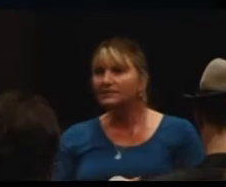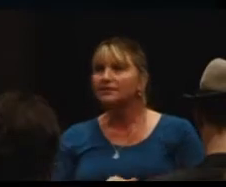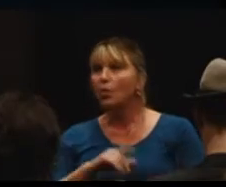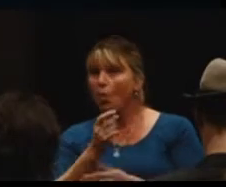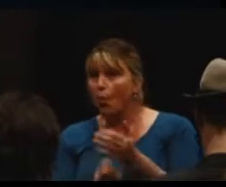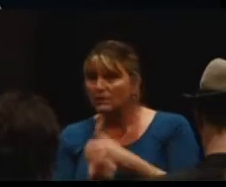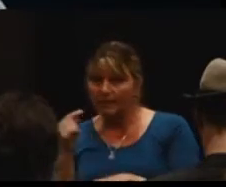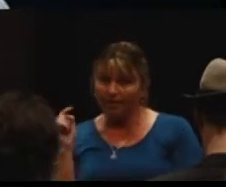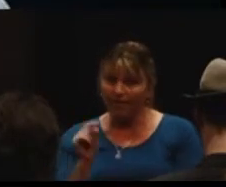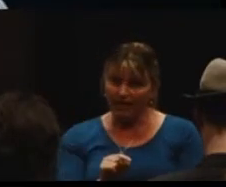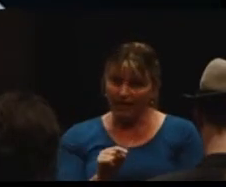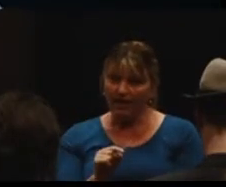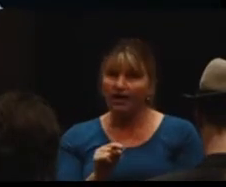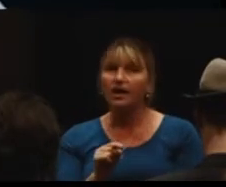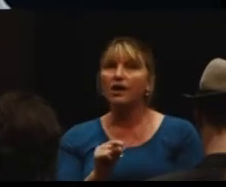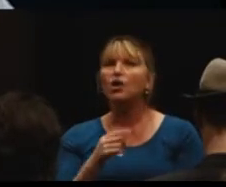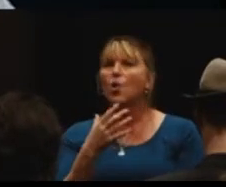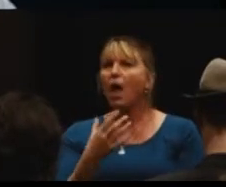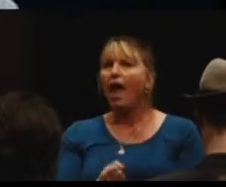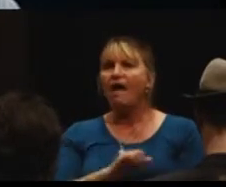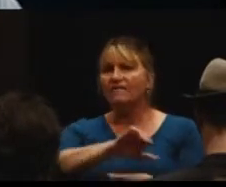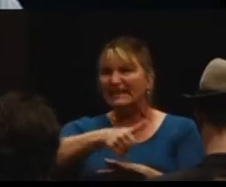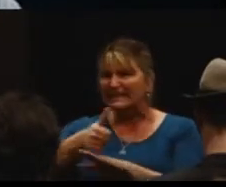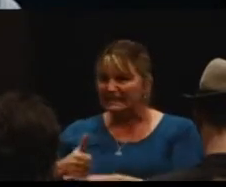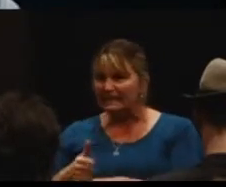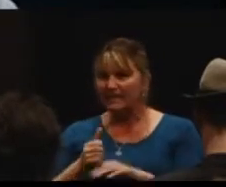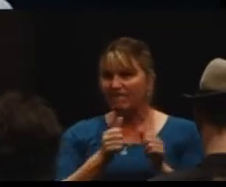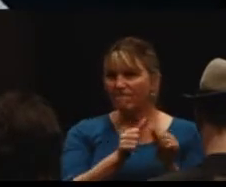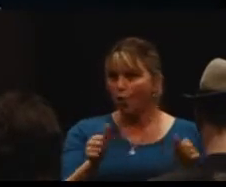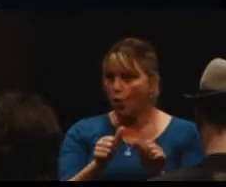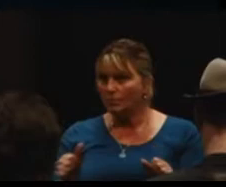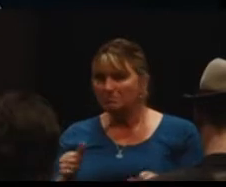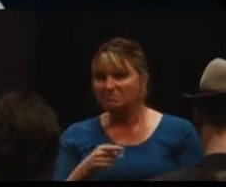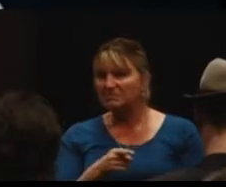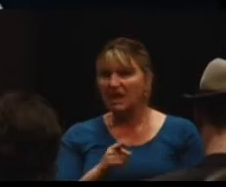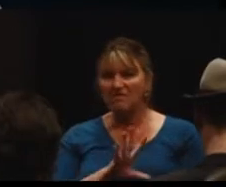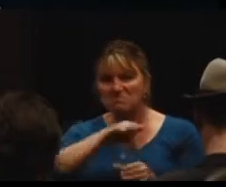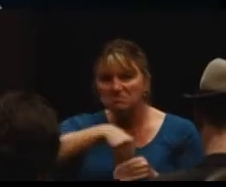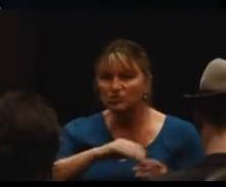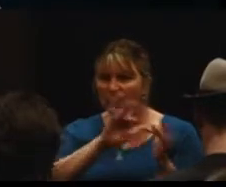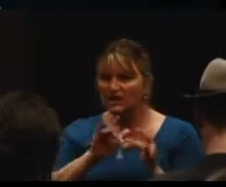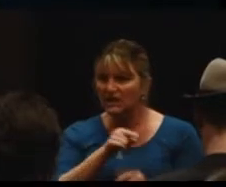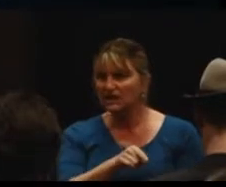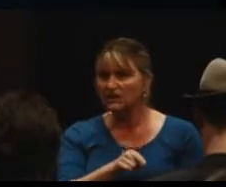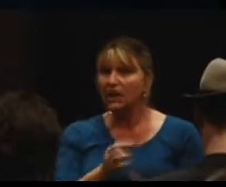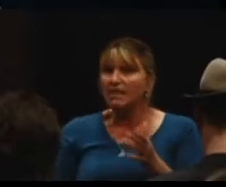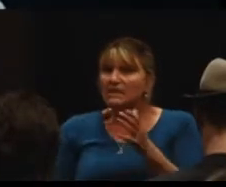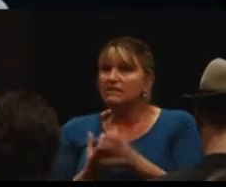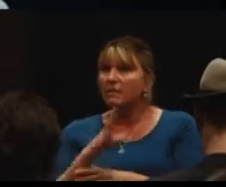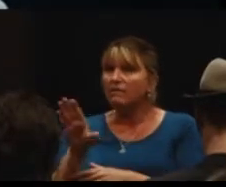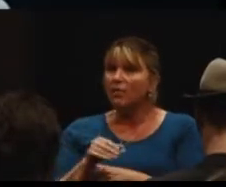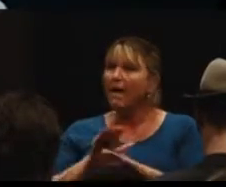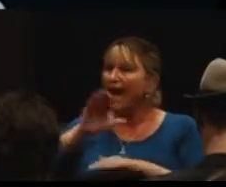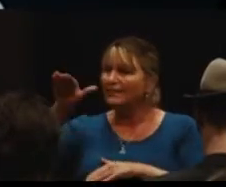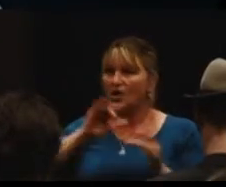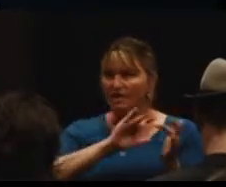that you have existing firms have not bought into the internet. The developments come from outside the